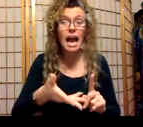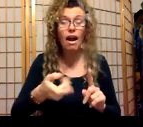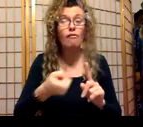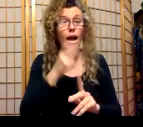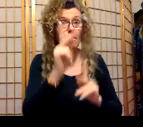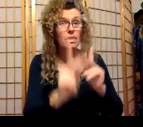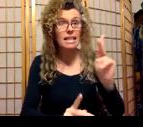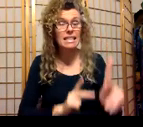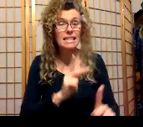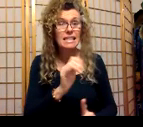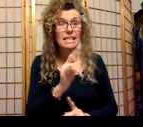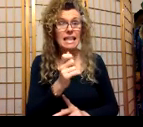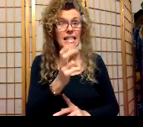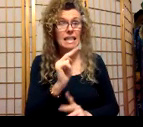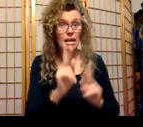movement, you could say.